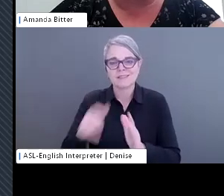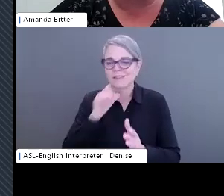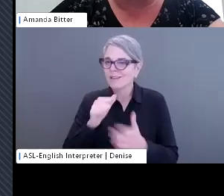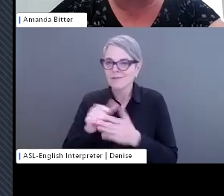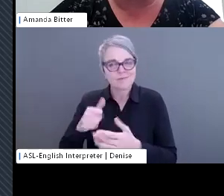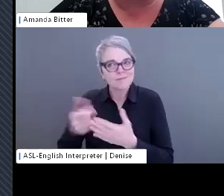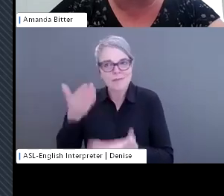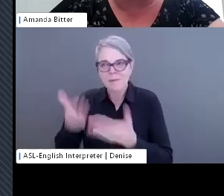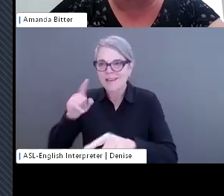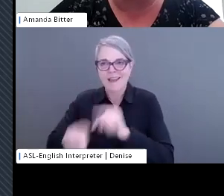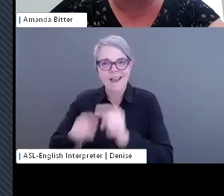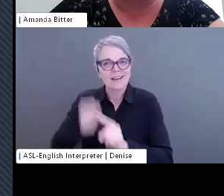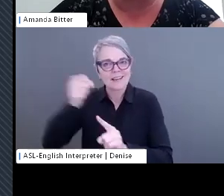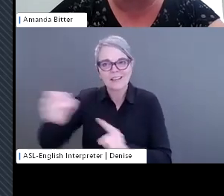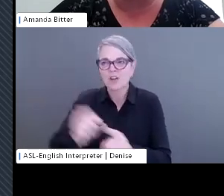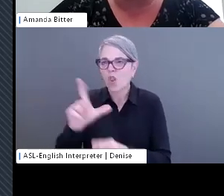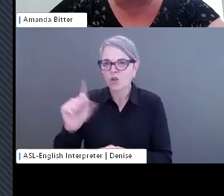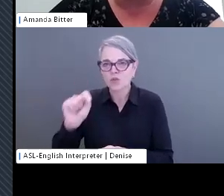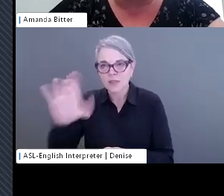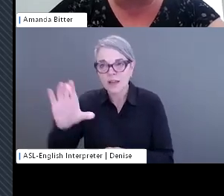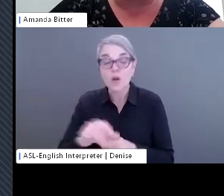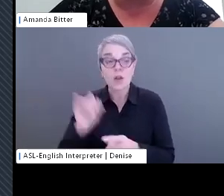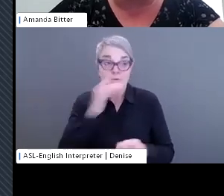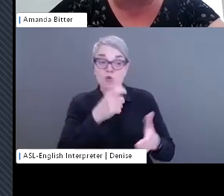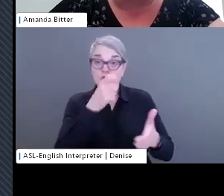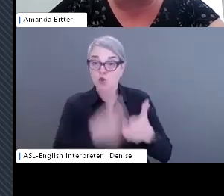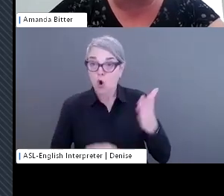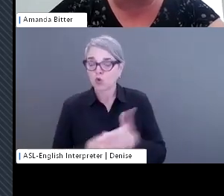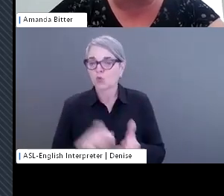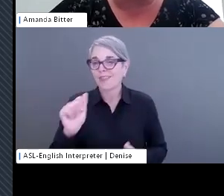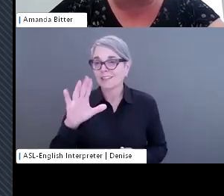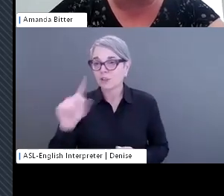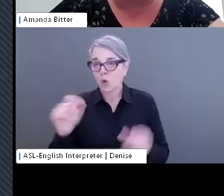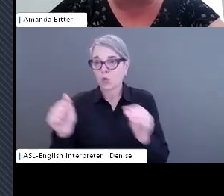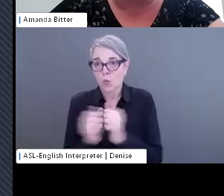has that designation, oh, they've been charged with assault with a weapon, it increases the risk,